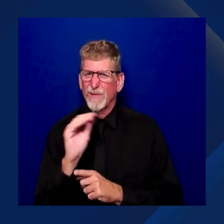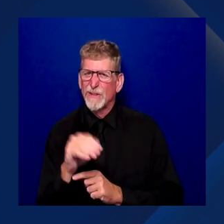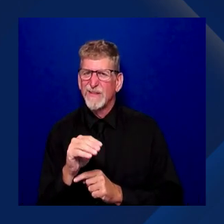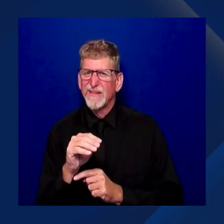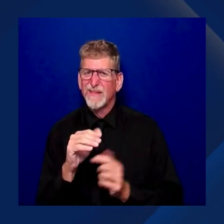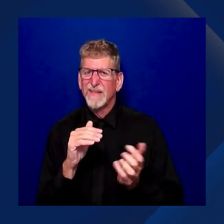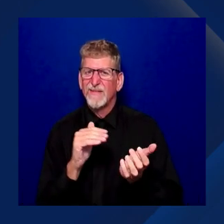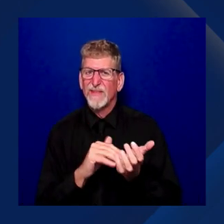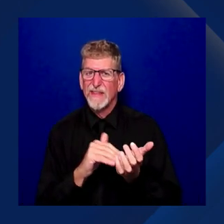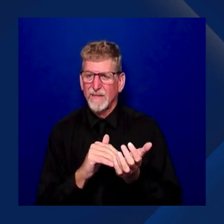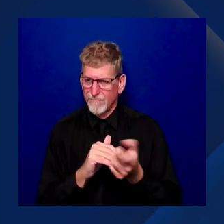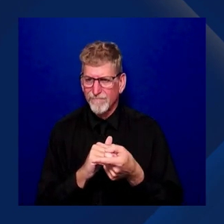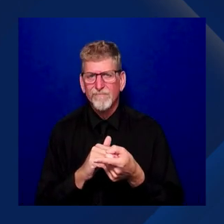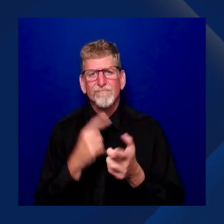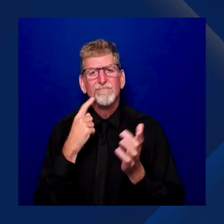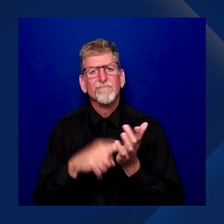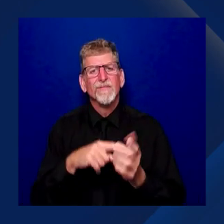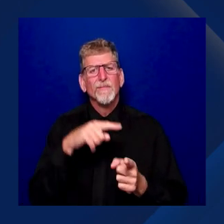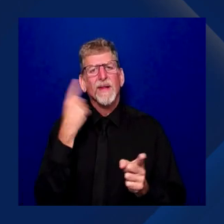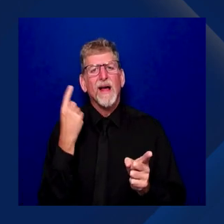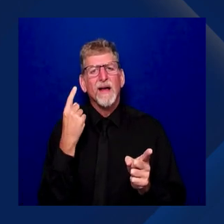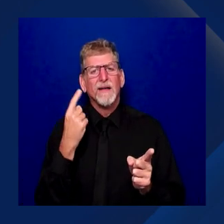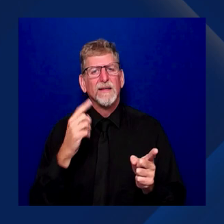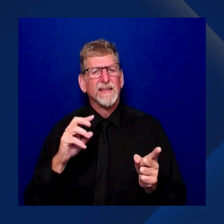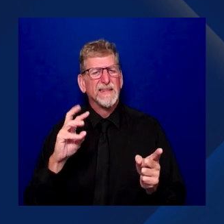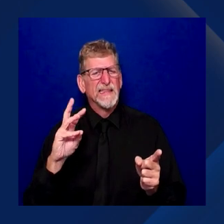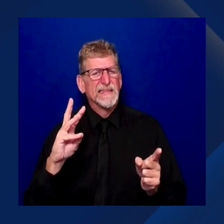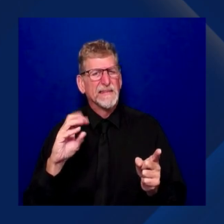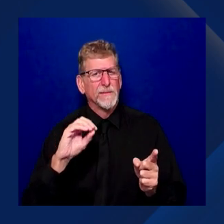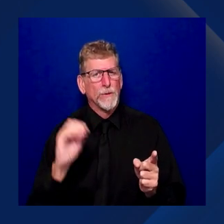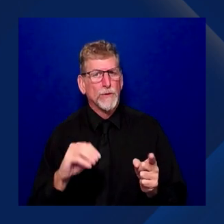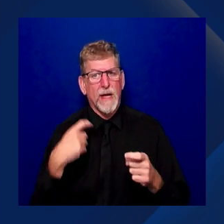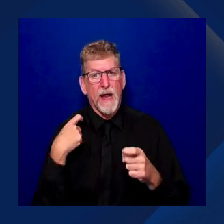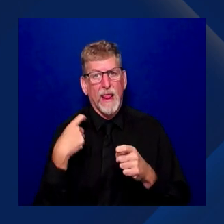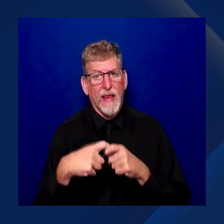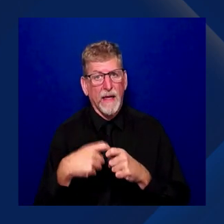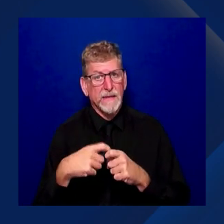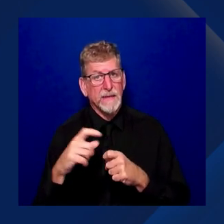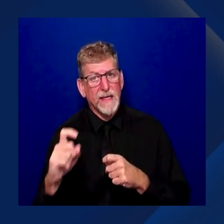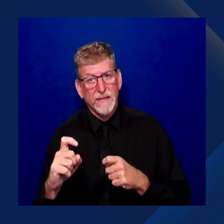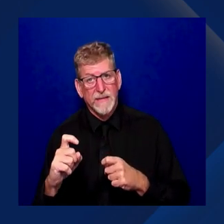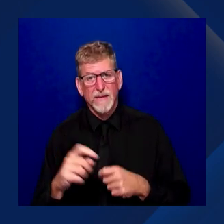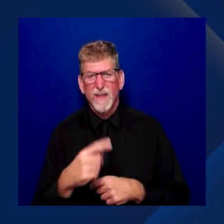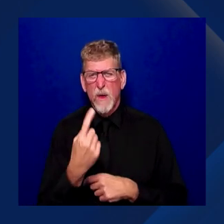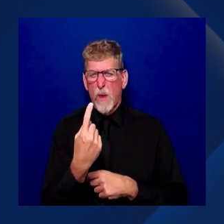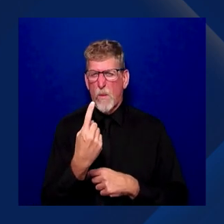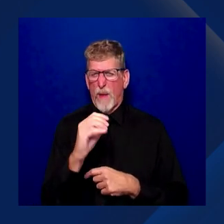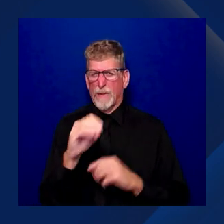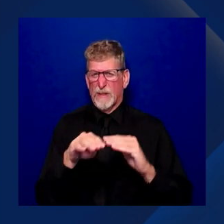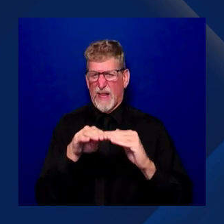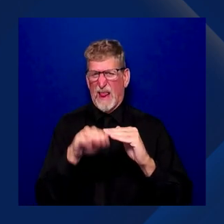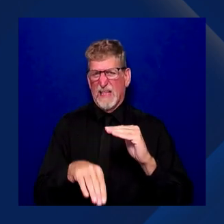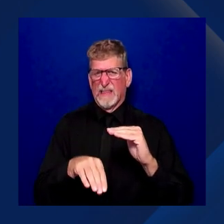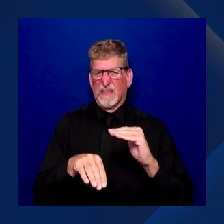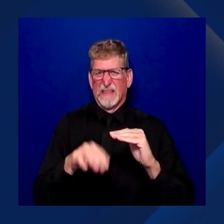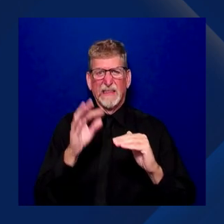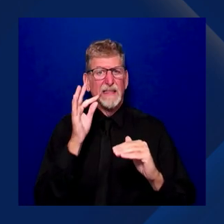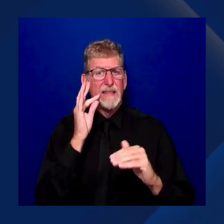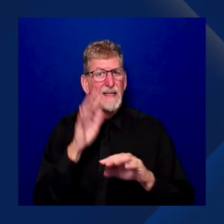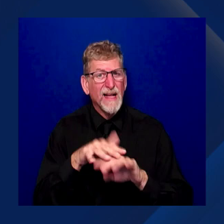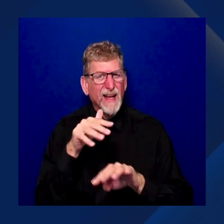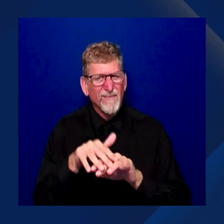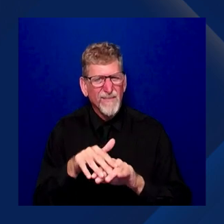as Latinx, and less than 1% identify as Indigenous. And we know that when there's concordance of